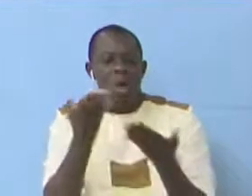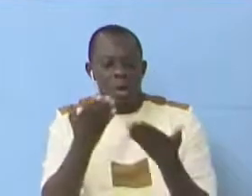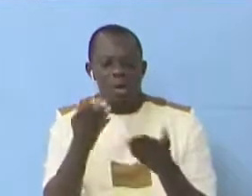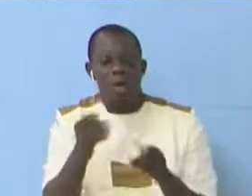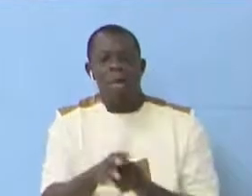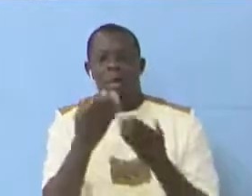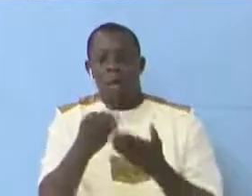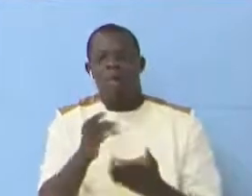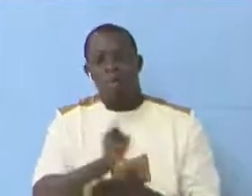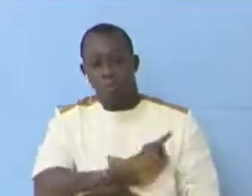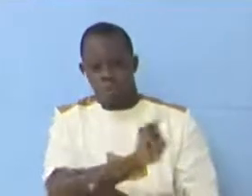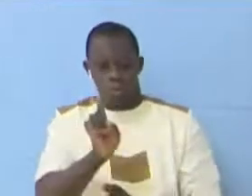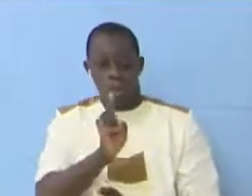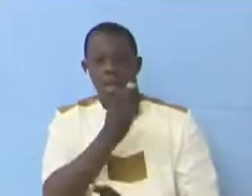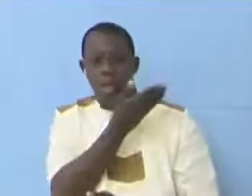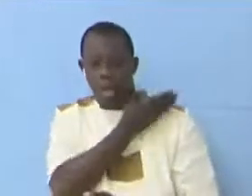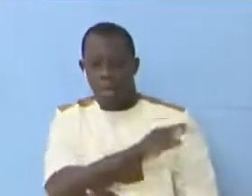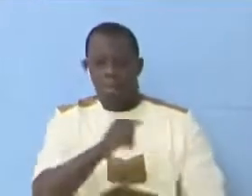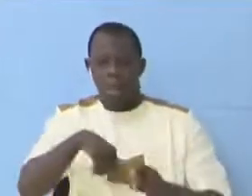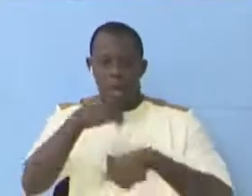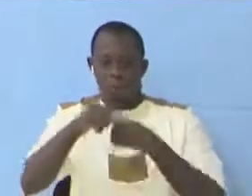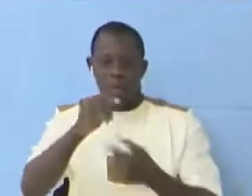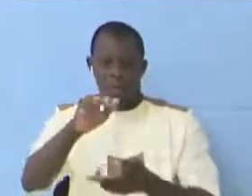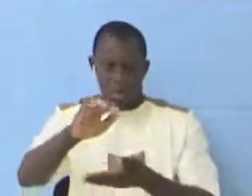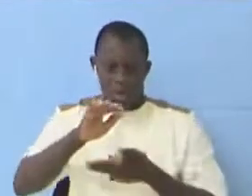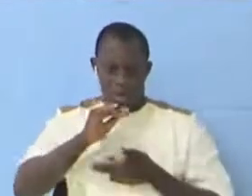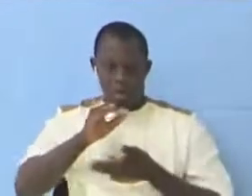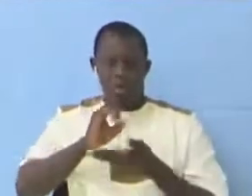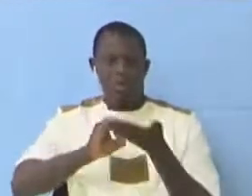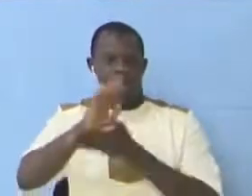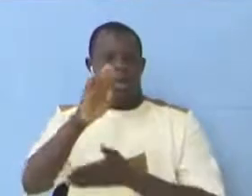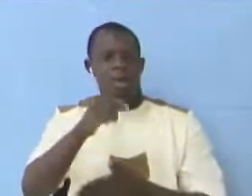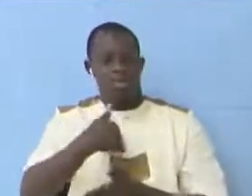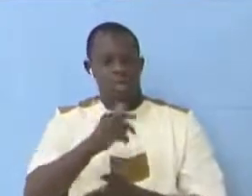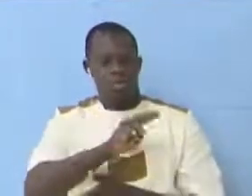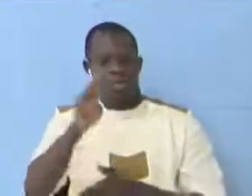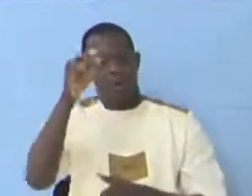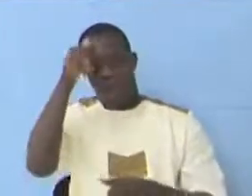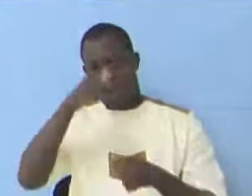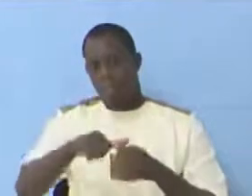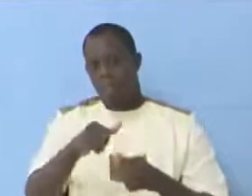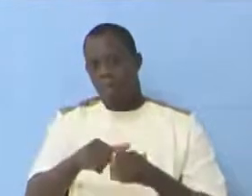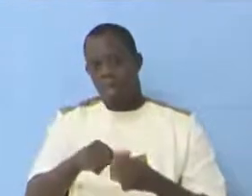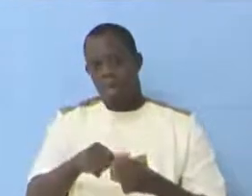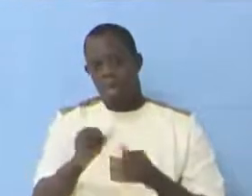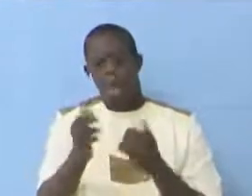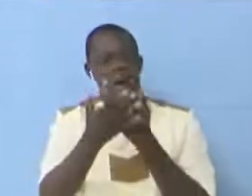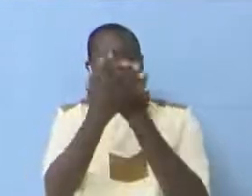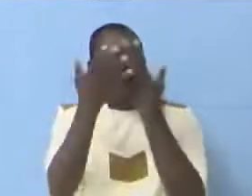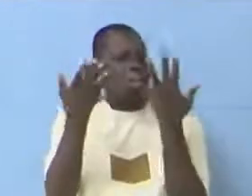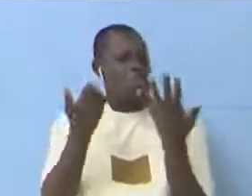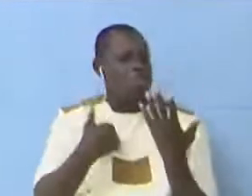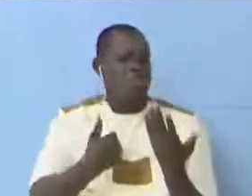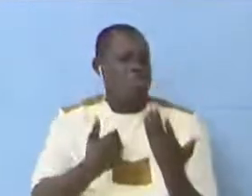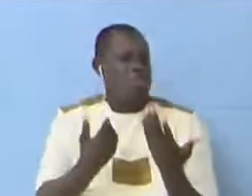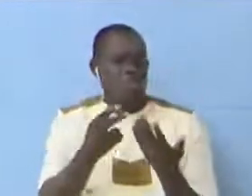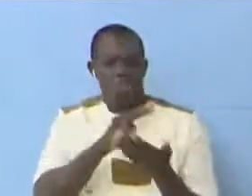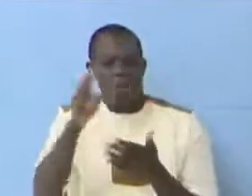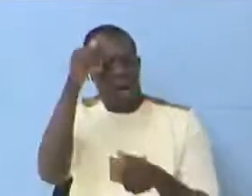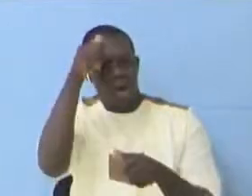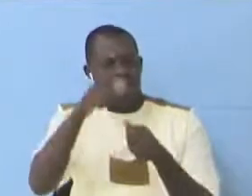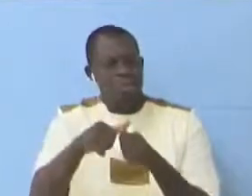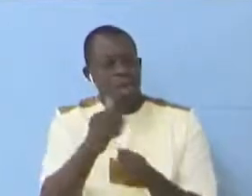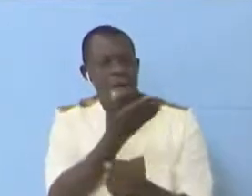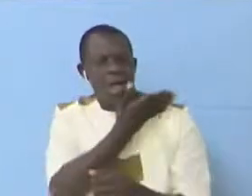We departed after receiving those instructions. I cannot remember how much or how many of them were left at the